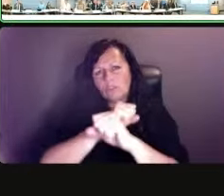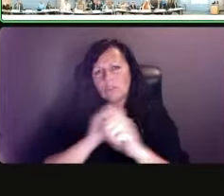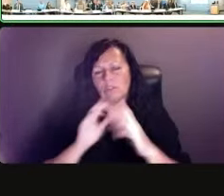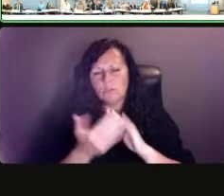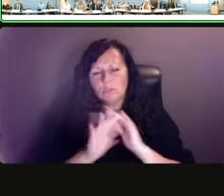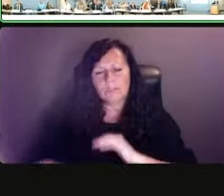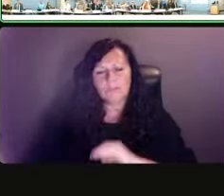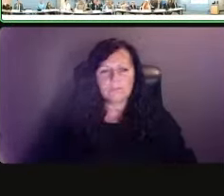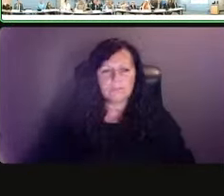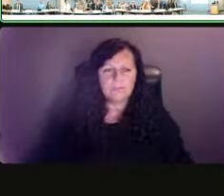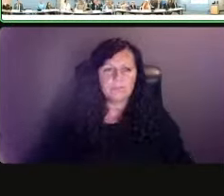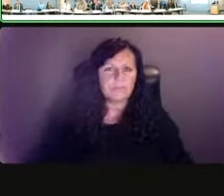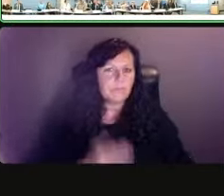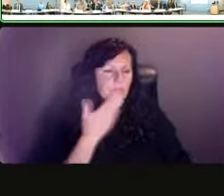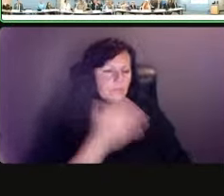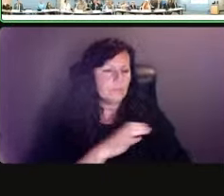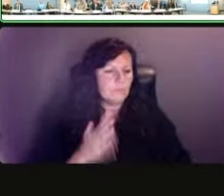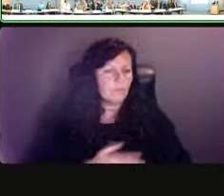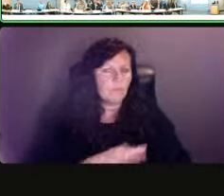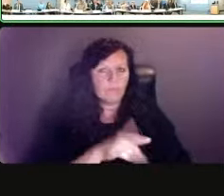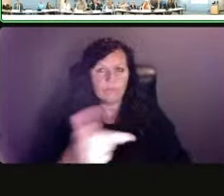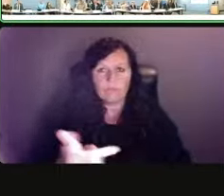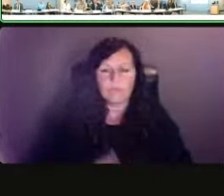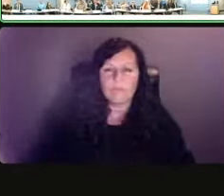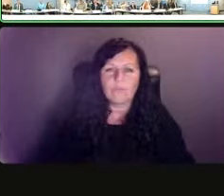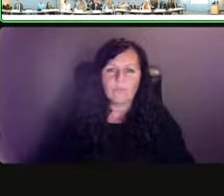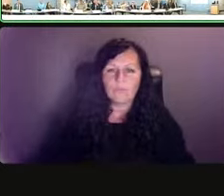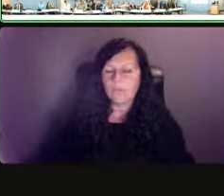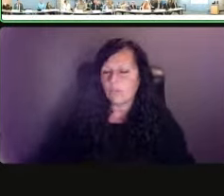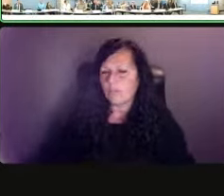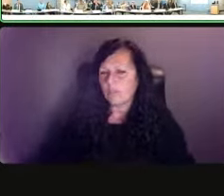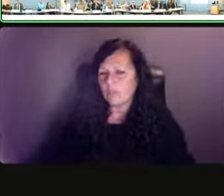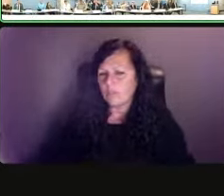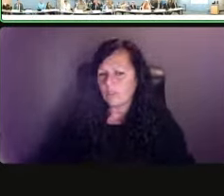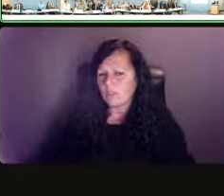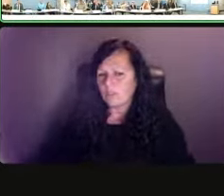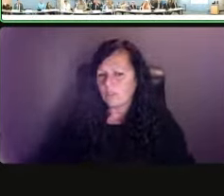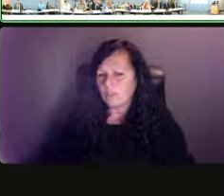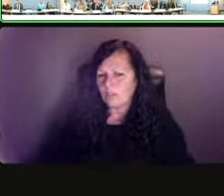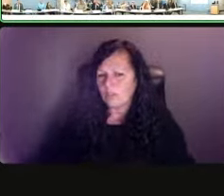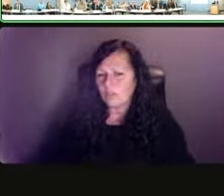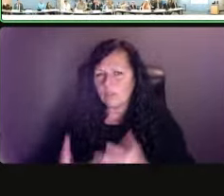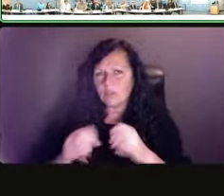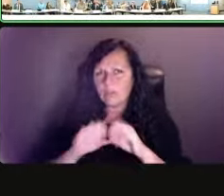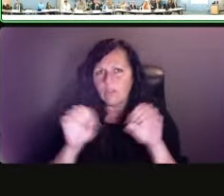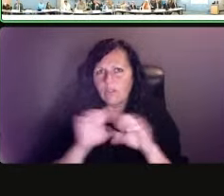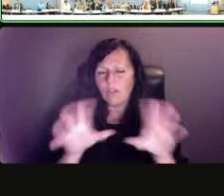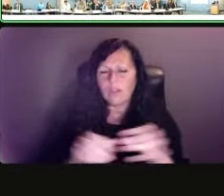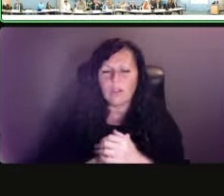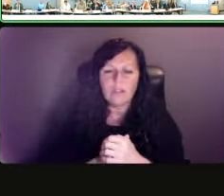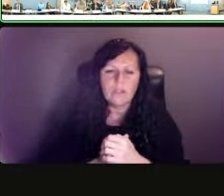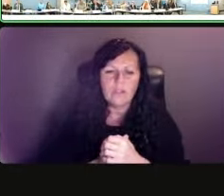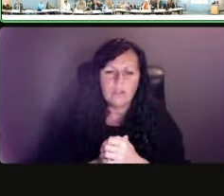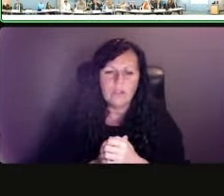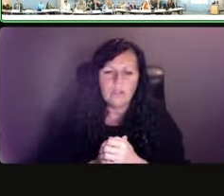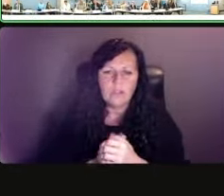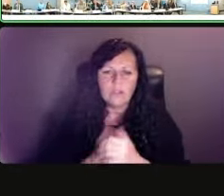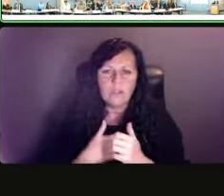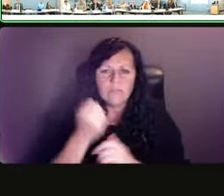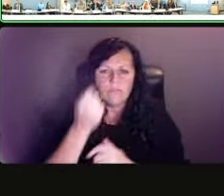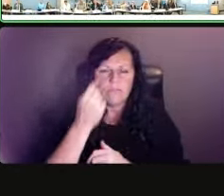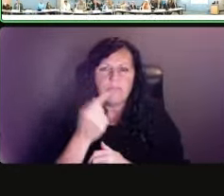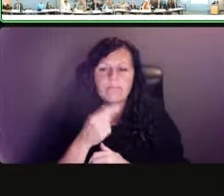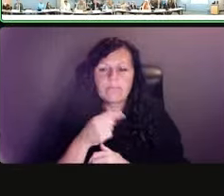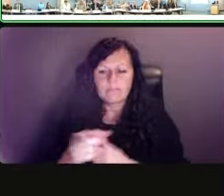Yeah. Thanks, Councilor. Yeah. Okay, follow up. Yeah. Just for clarification, and I'm understanding your line of